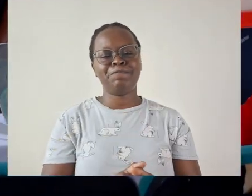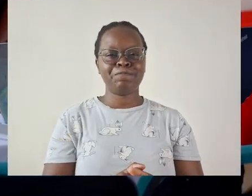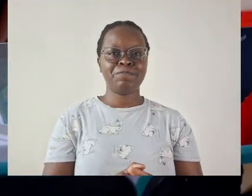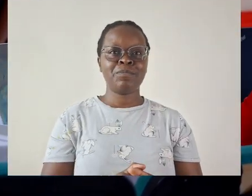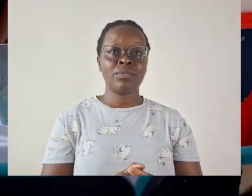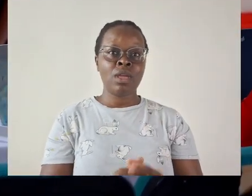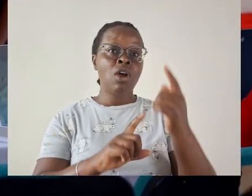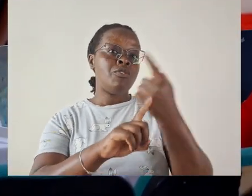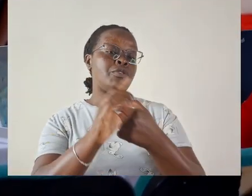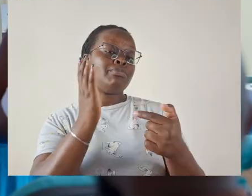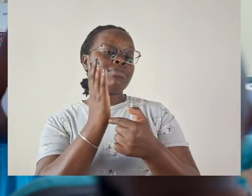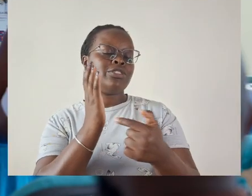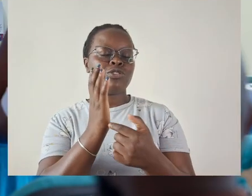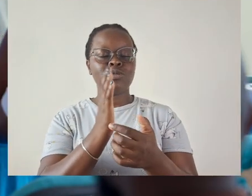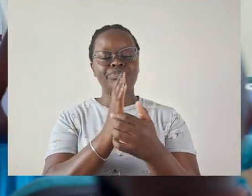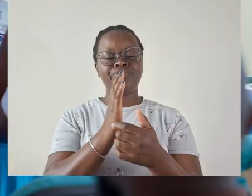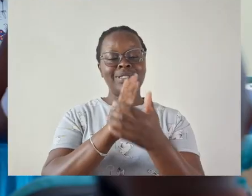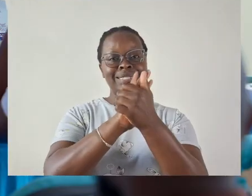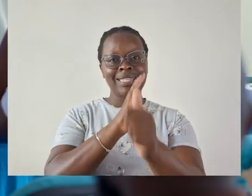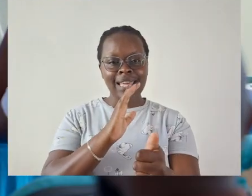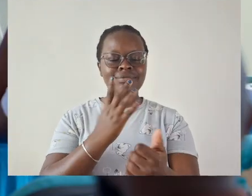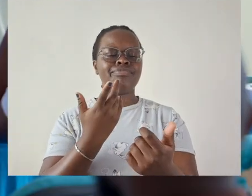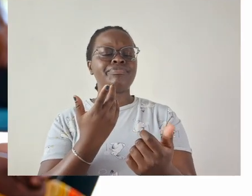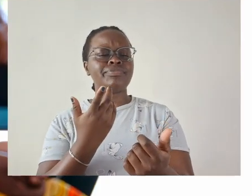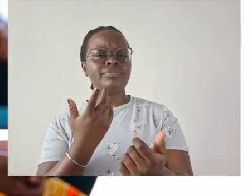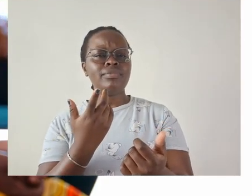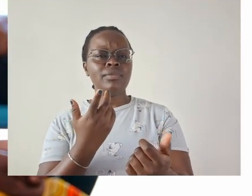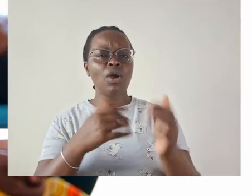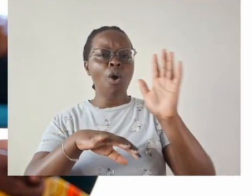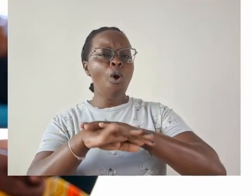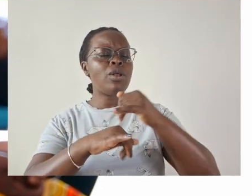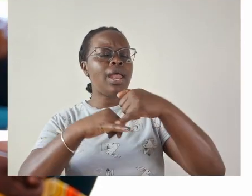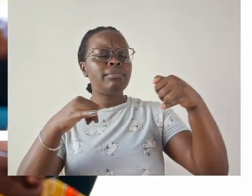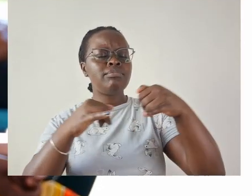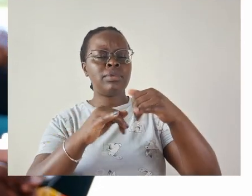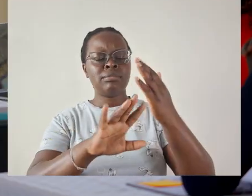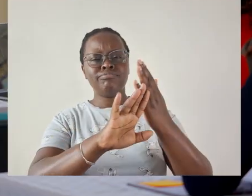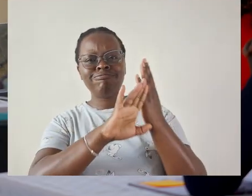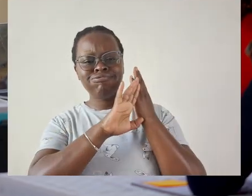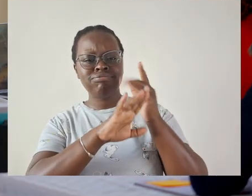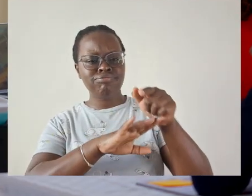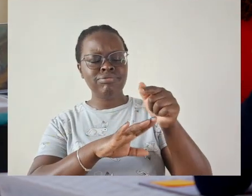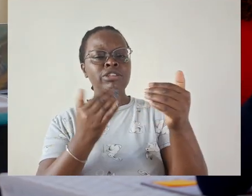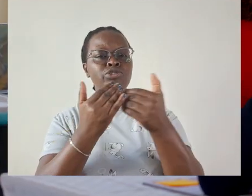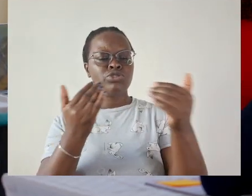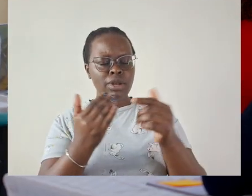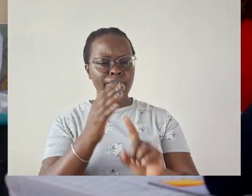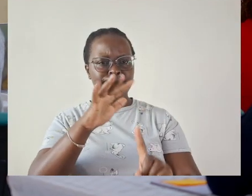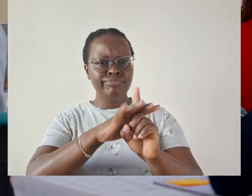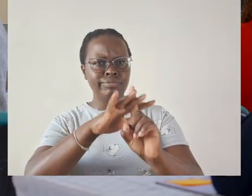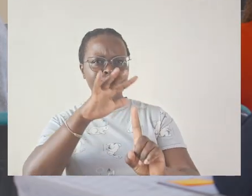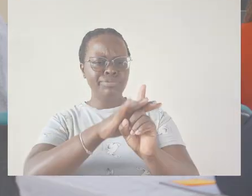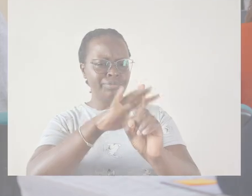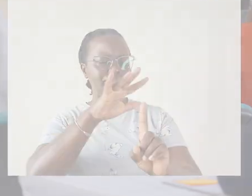From digital skills and inclusion to online safety and climate education, these students have raised critical issues and offered